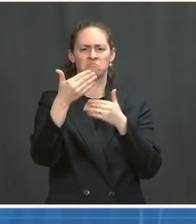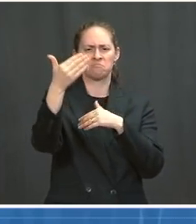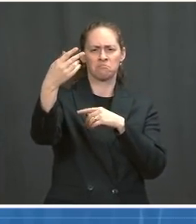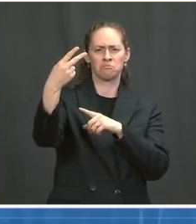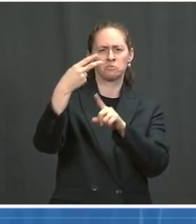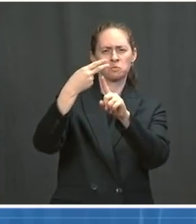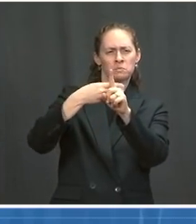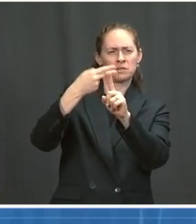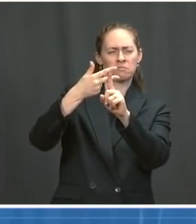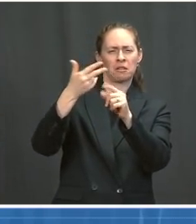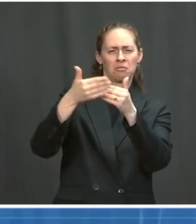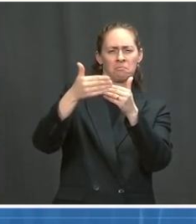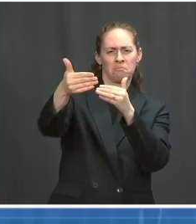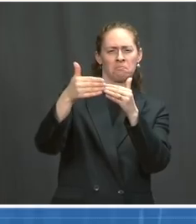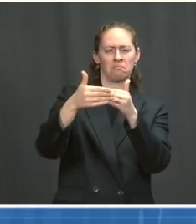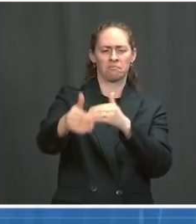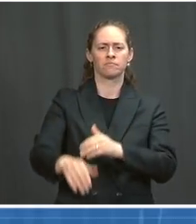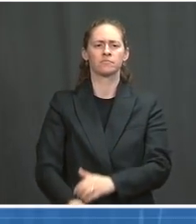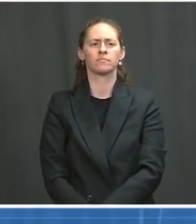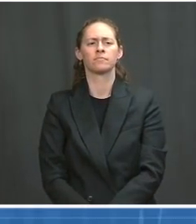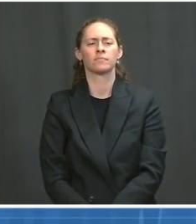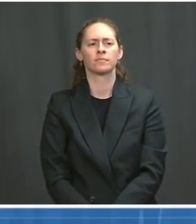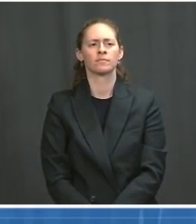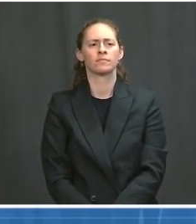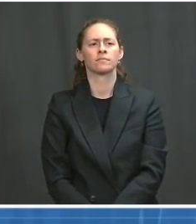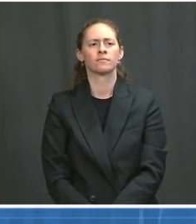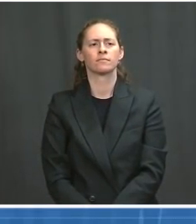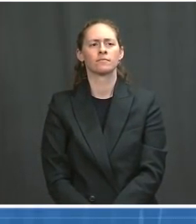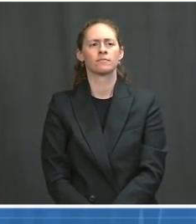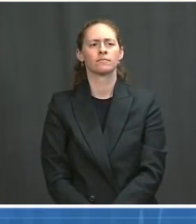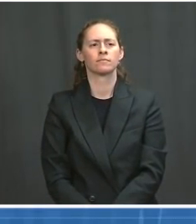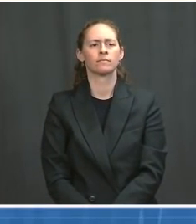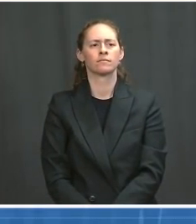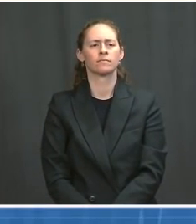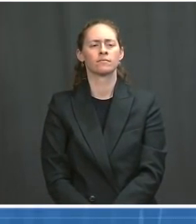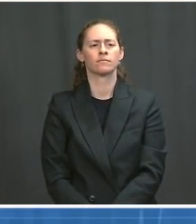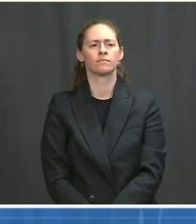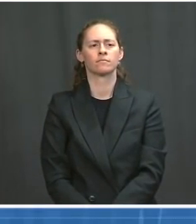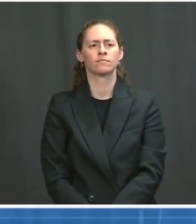doses become available, the plans will be finalized as to where they go.